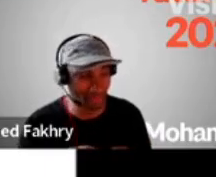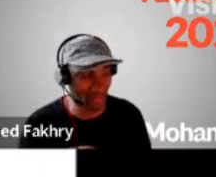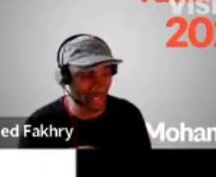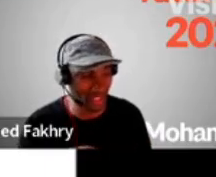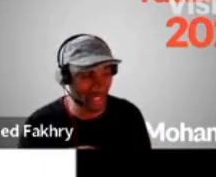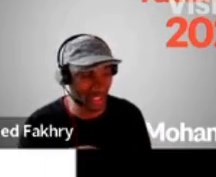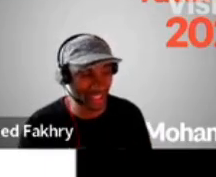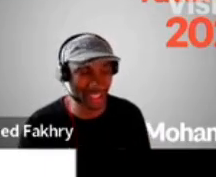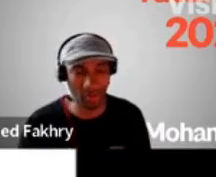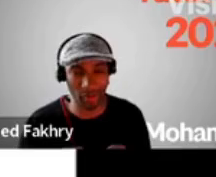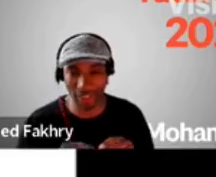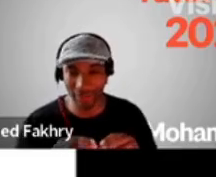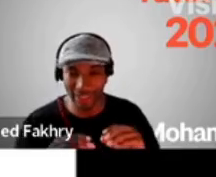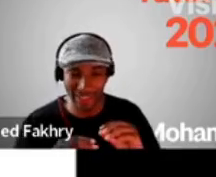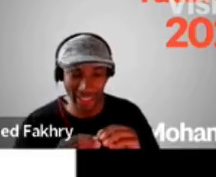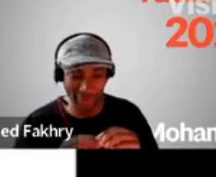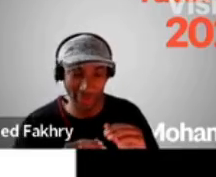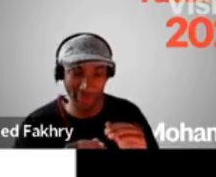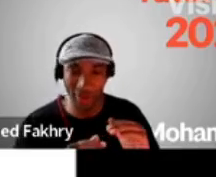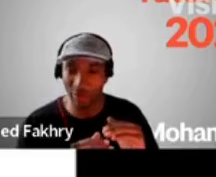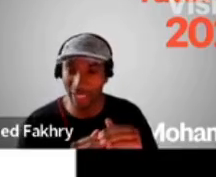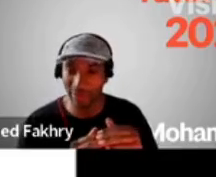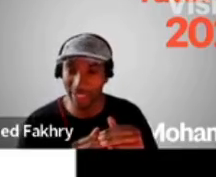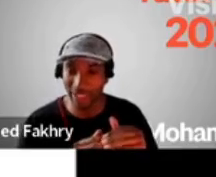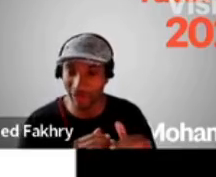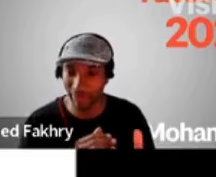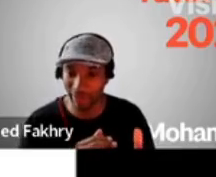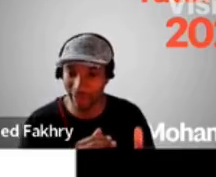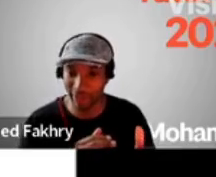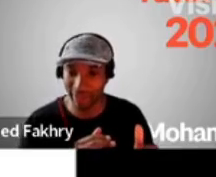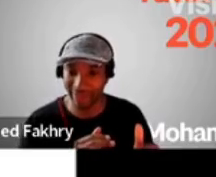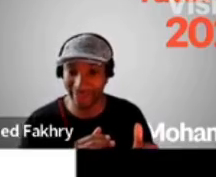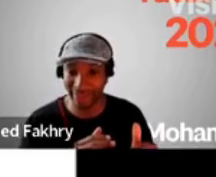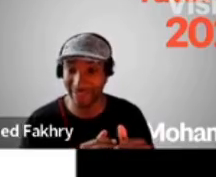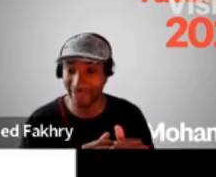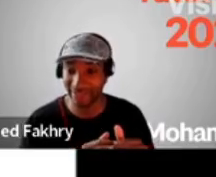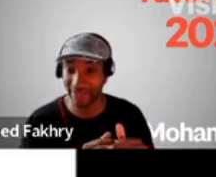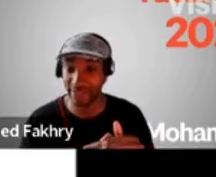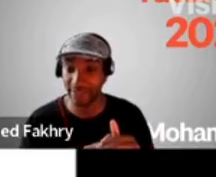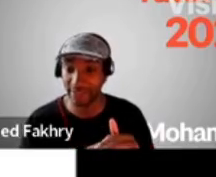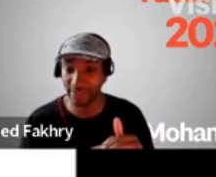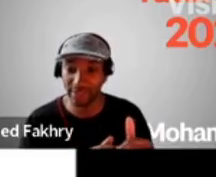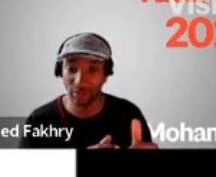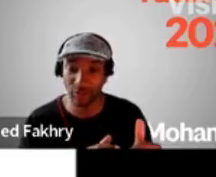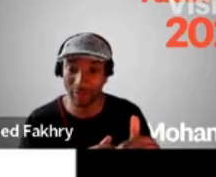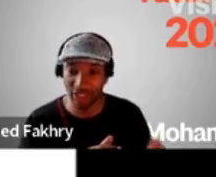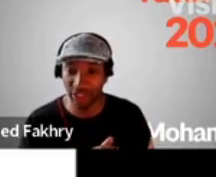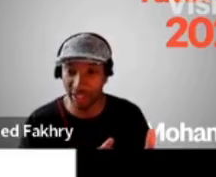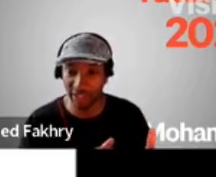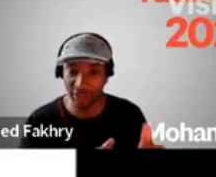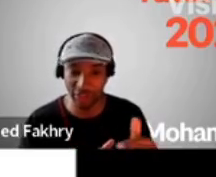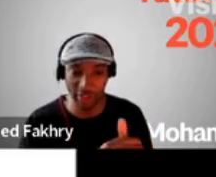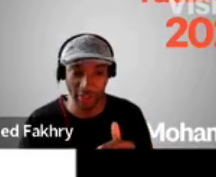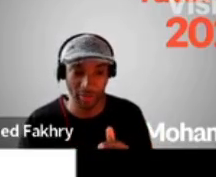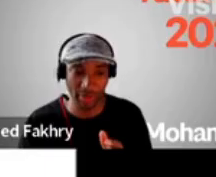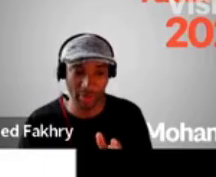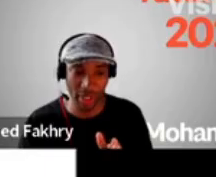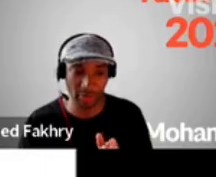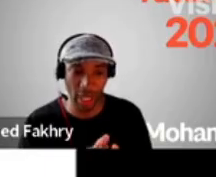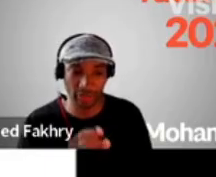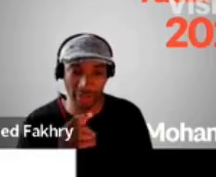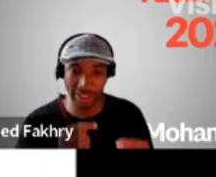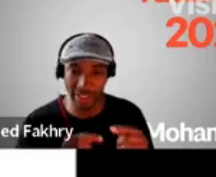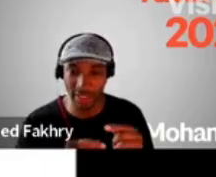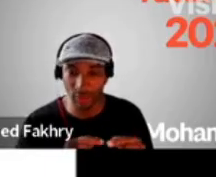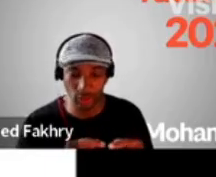that it's important to understand that when you communicate with a deaf person, it is going to be a challenge, but you